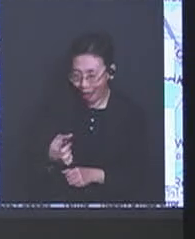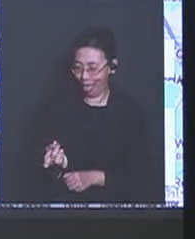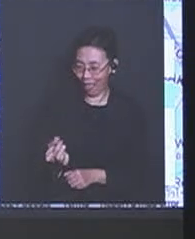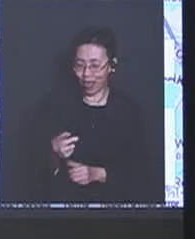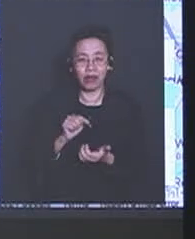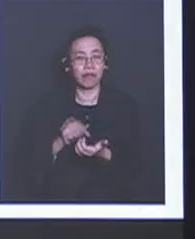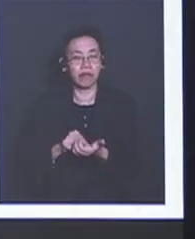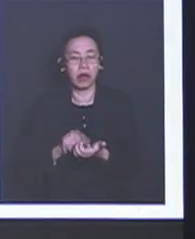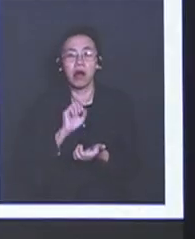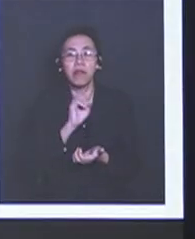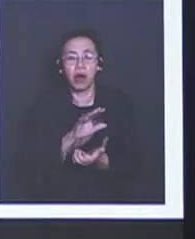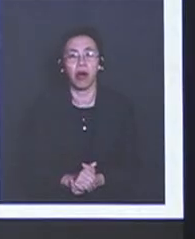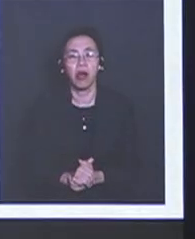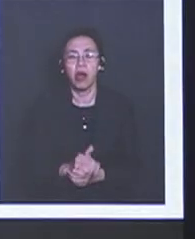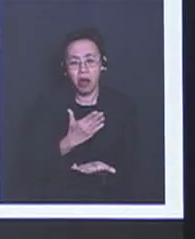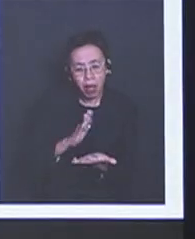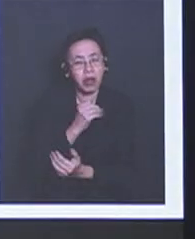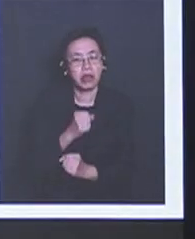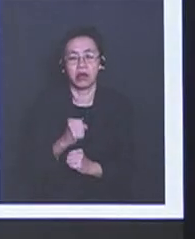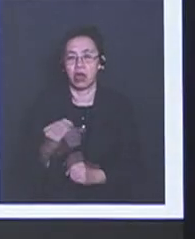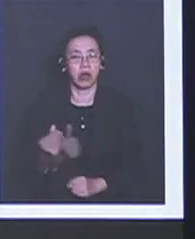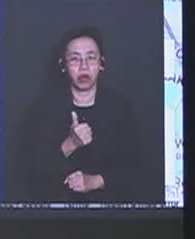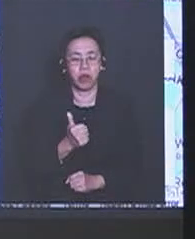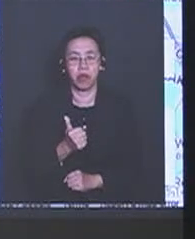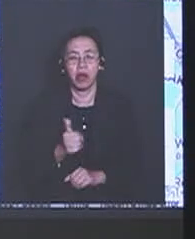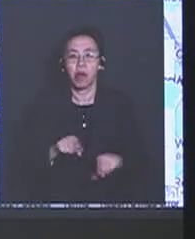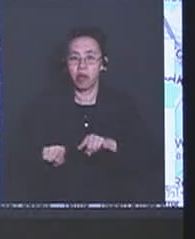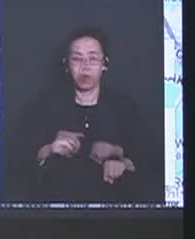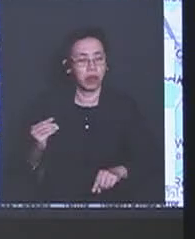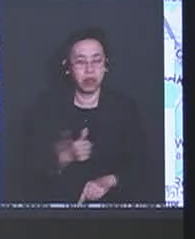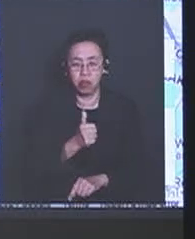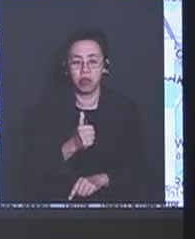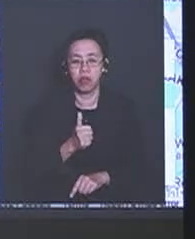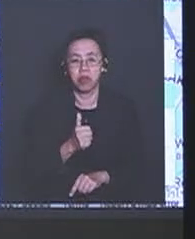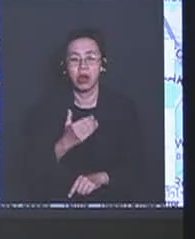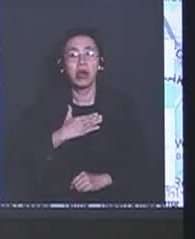quickly. So what we do is we use we call Traffic